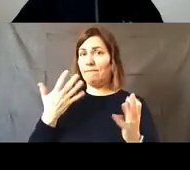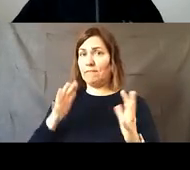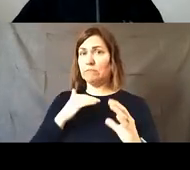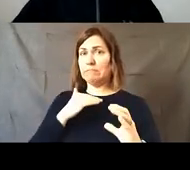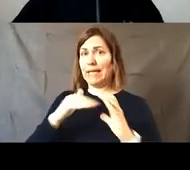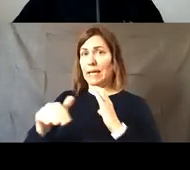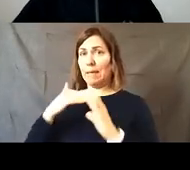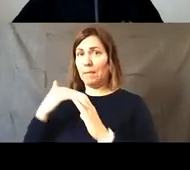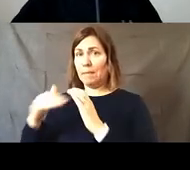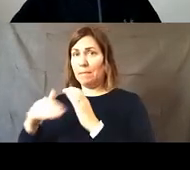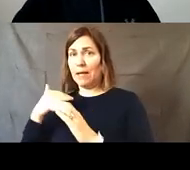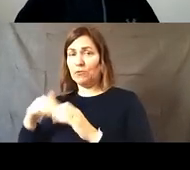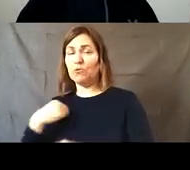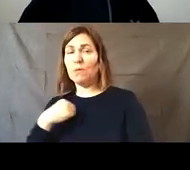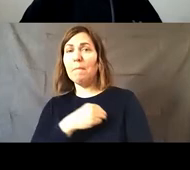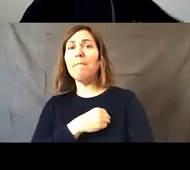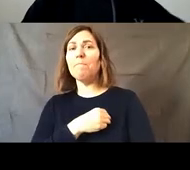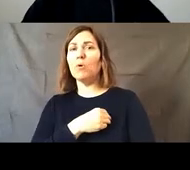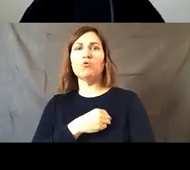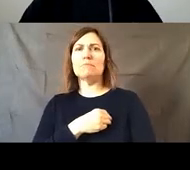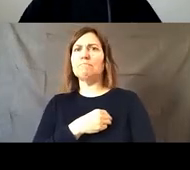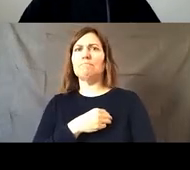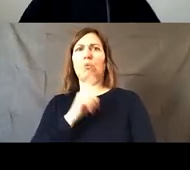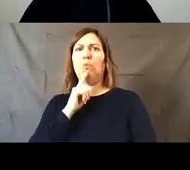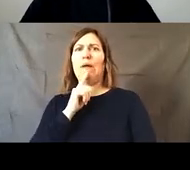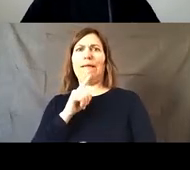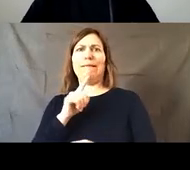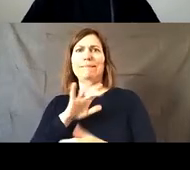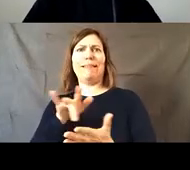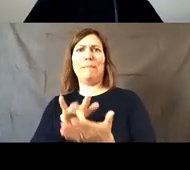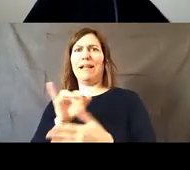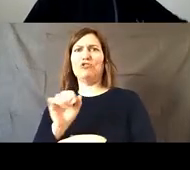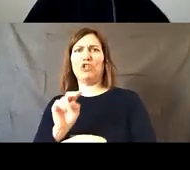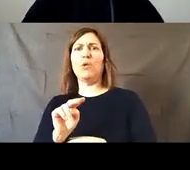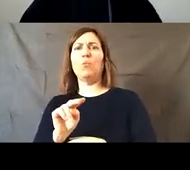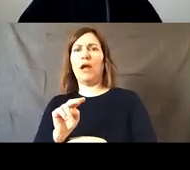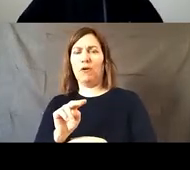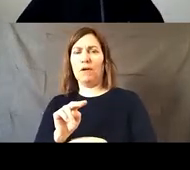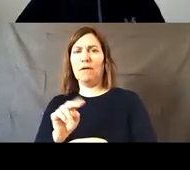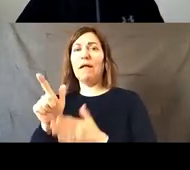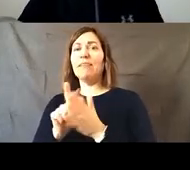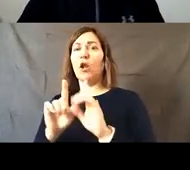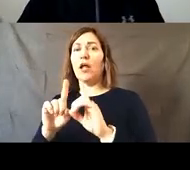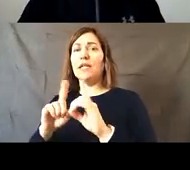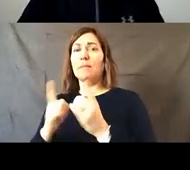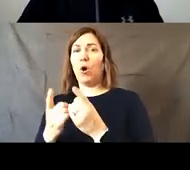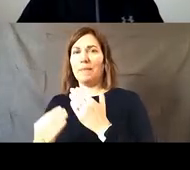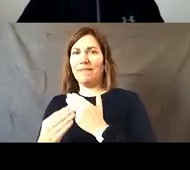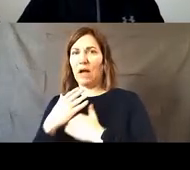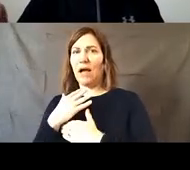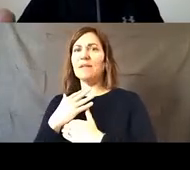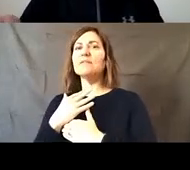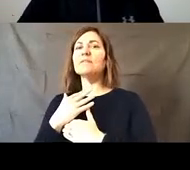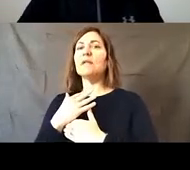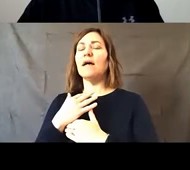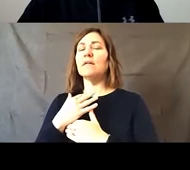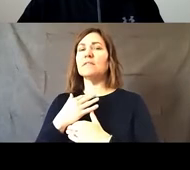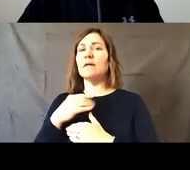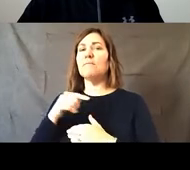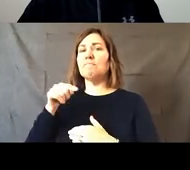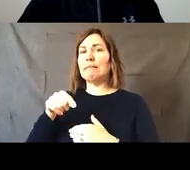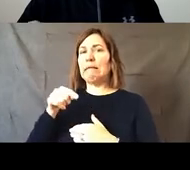about in the middle of January. And law has advised us on this course with this, again, temporary